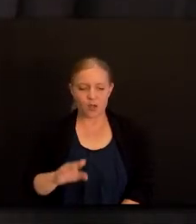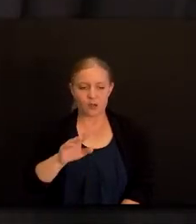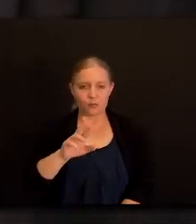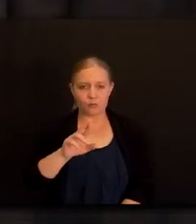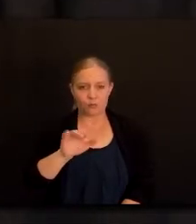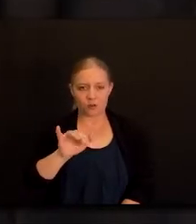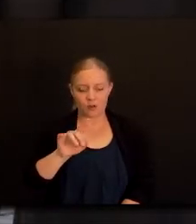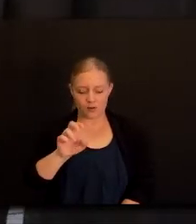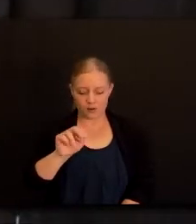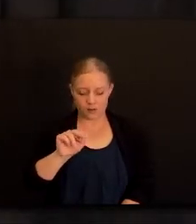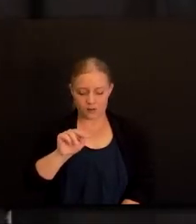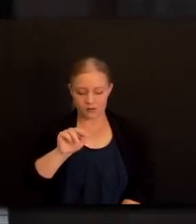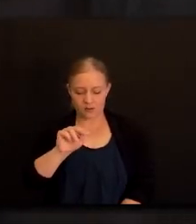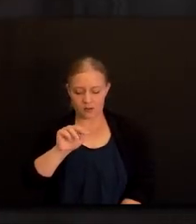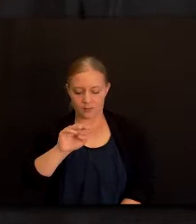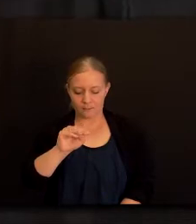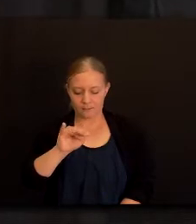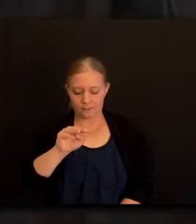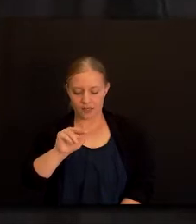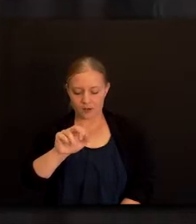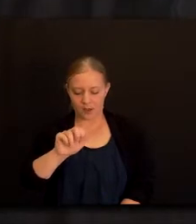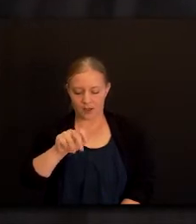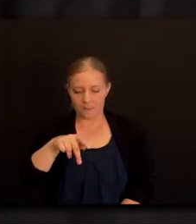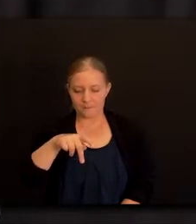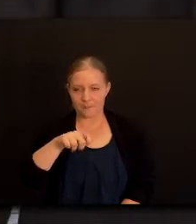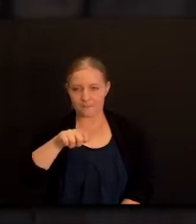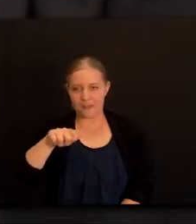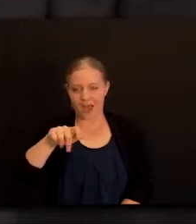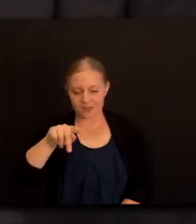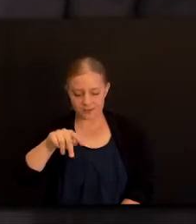Bryden Jason Mina Pat.